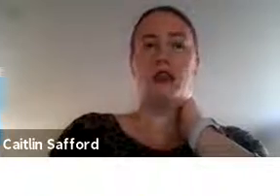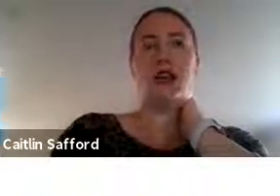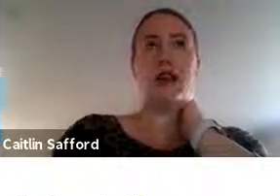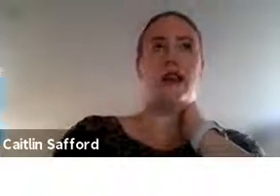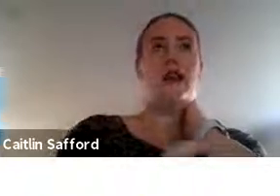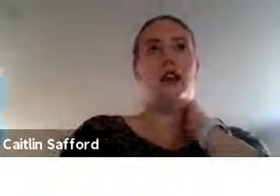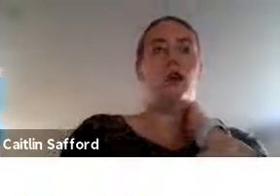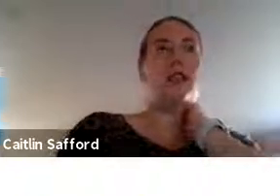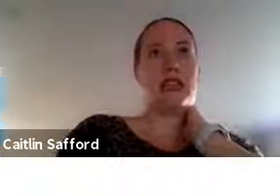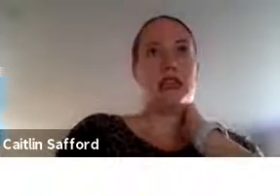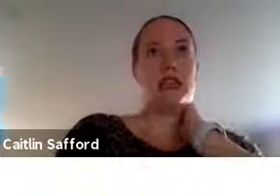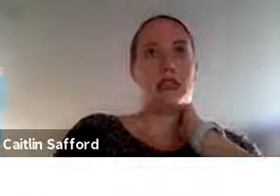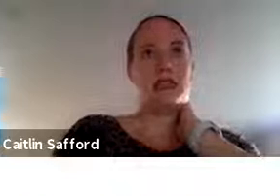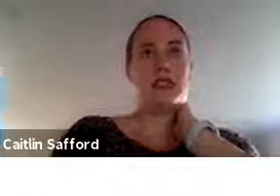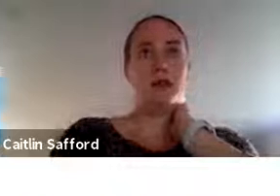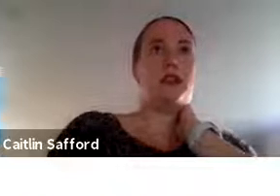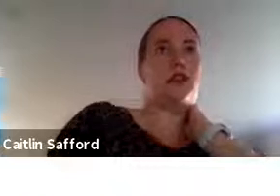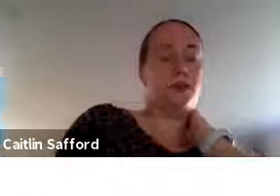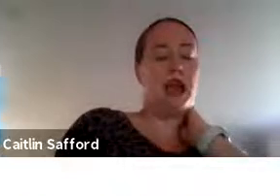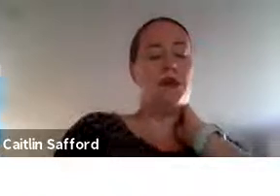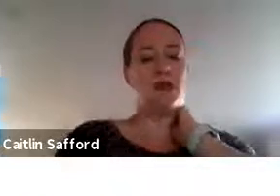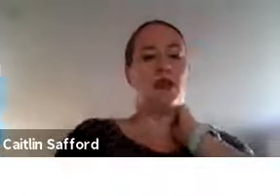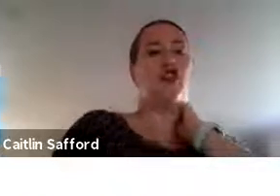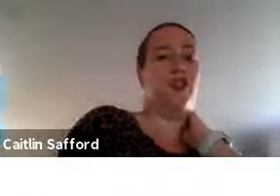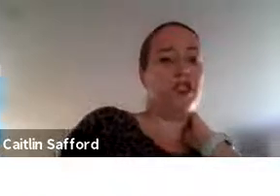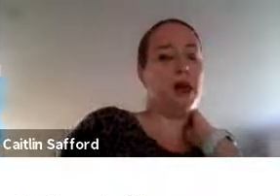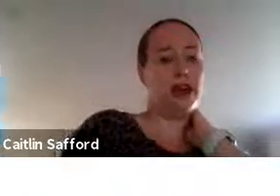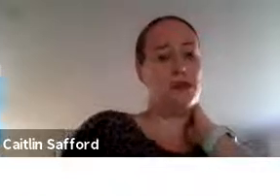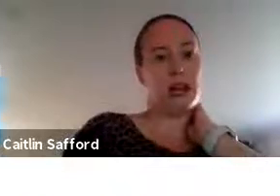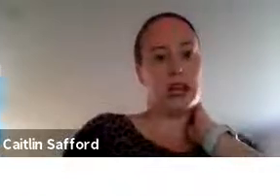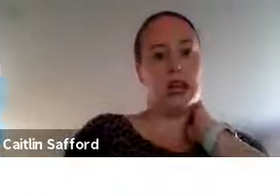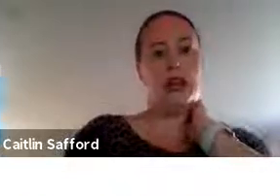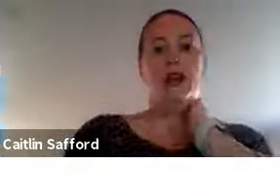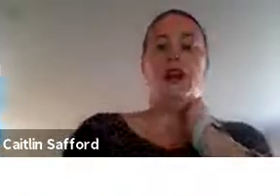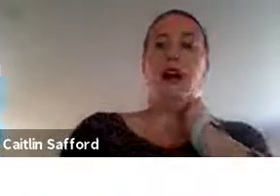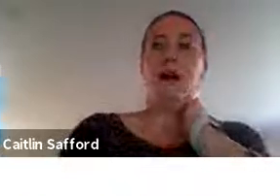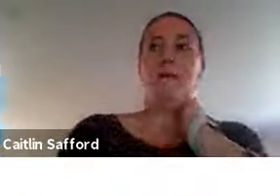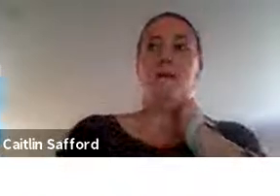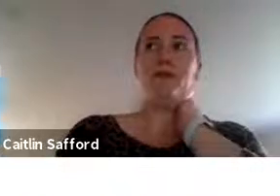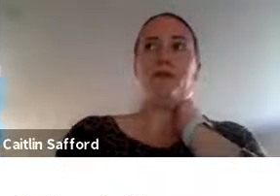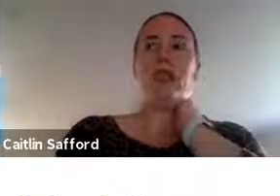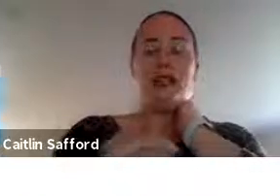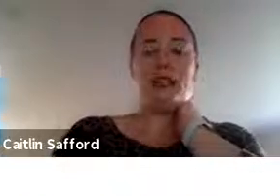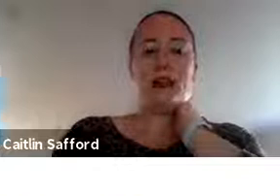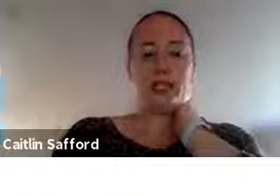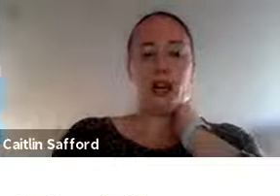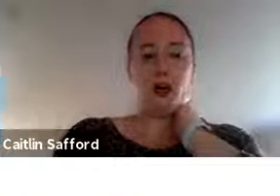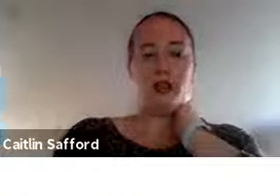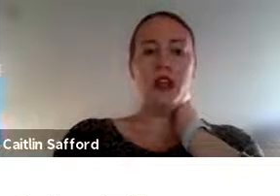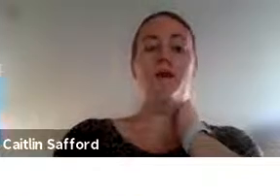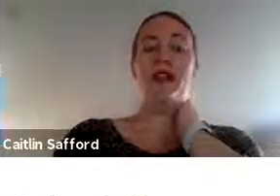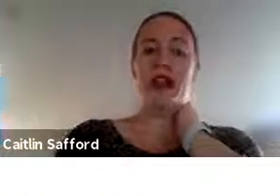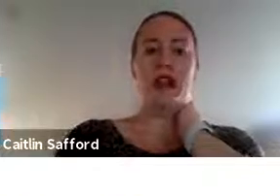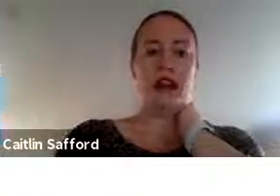stay. So it's kind of like once they get into the system, the payment sort of shifts back to Medicaid into the